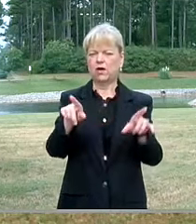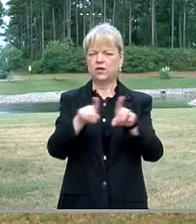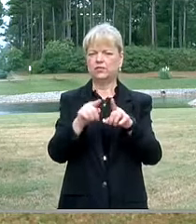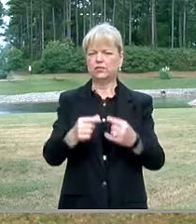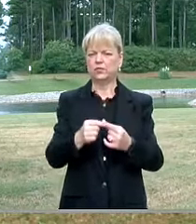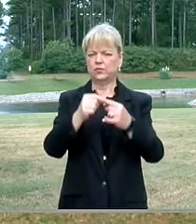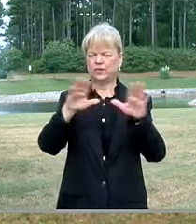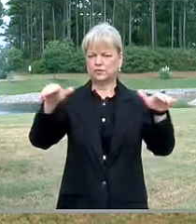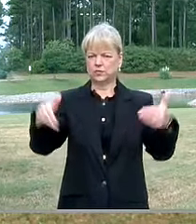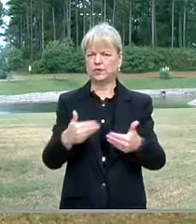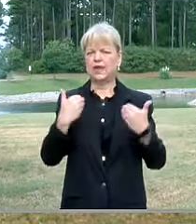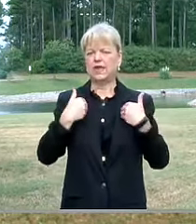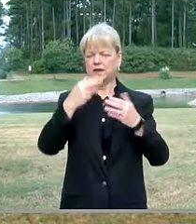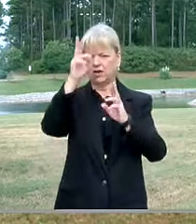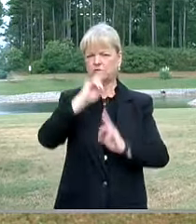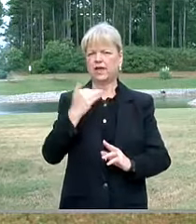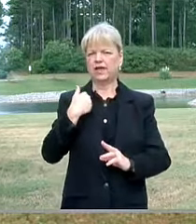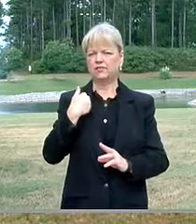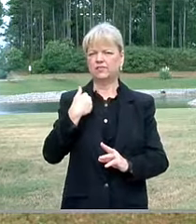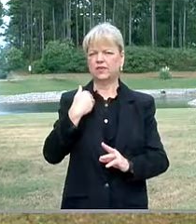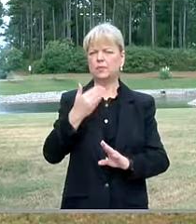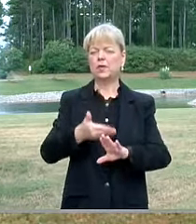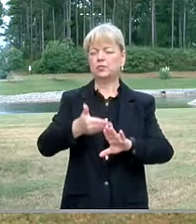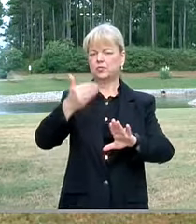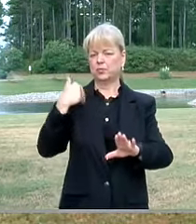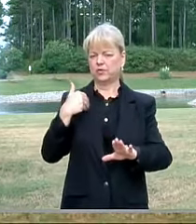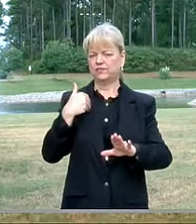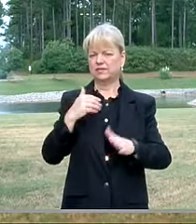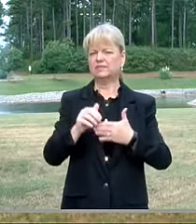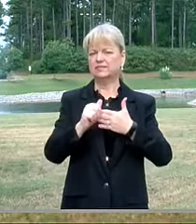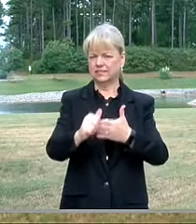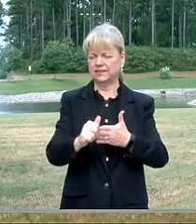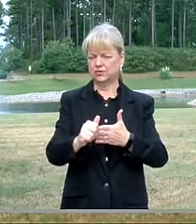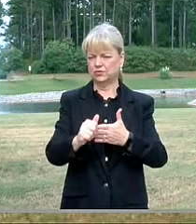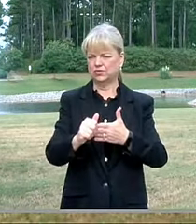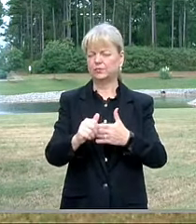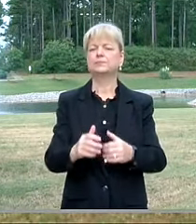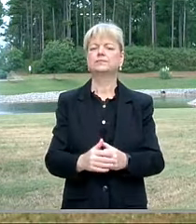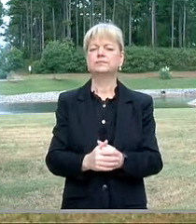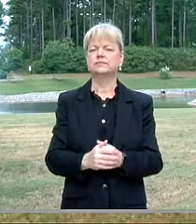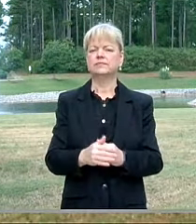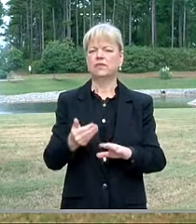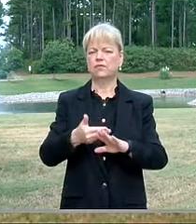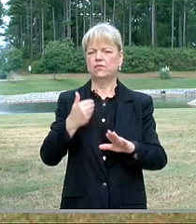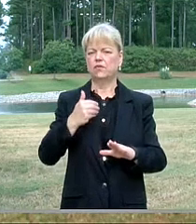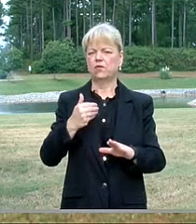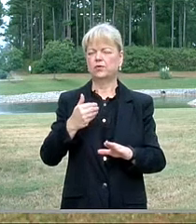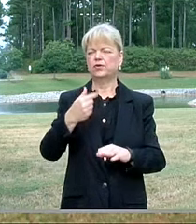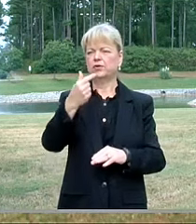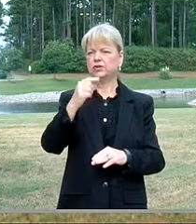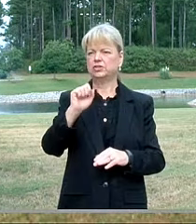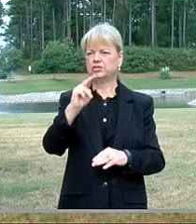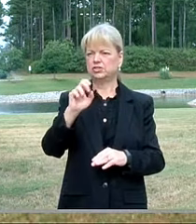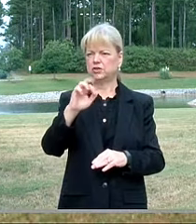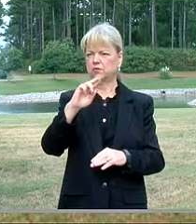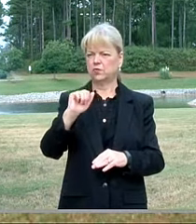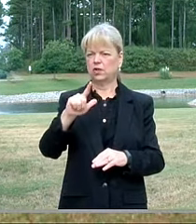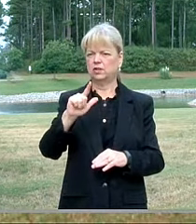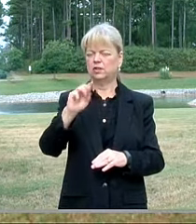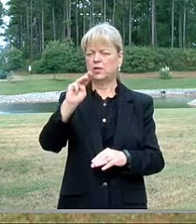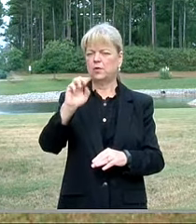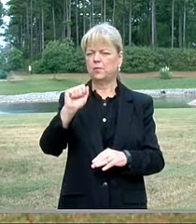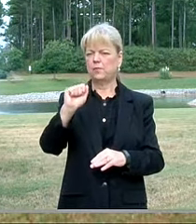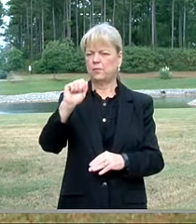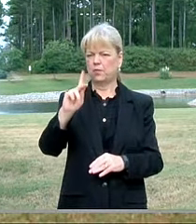welcome and are honored to have some of USASAC's previous commanders and senior leaders. Former commanding generals, Major General Mark